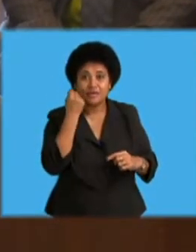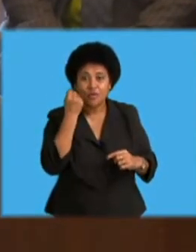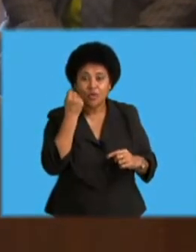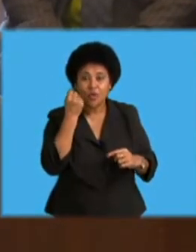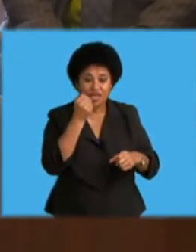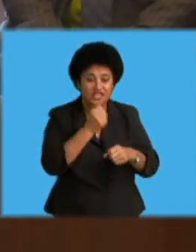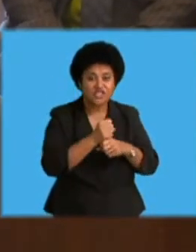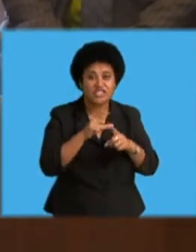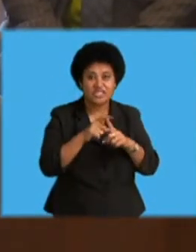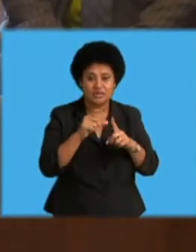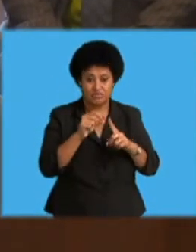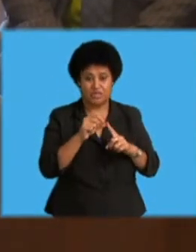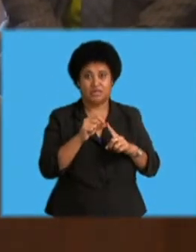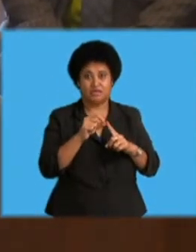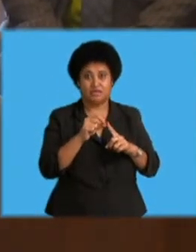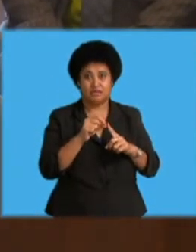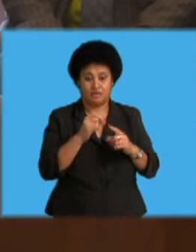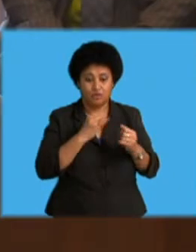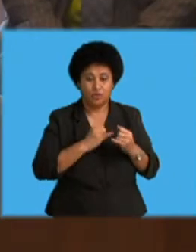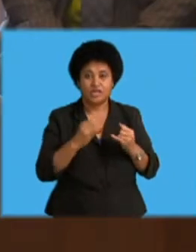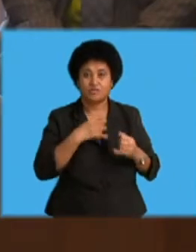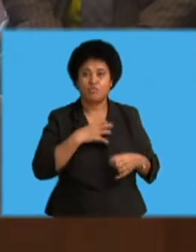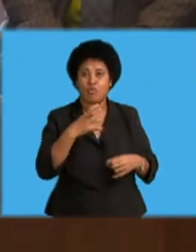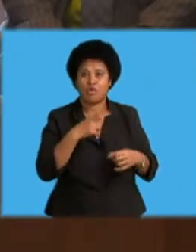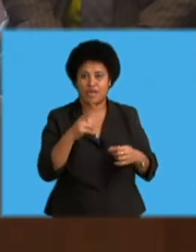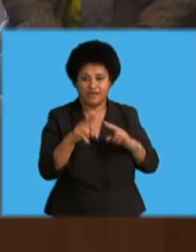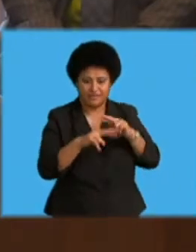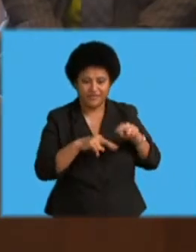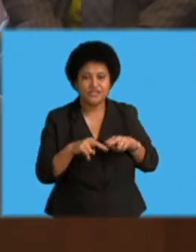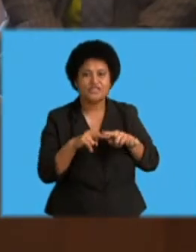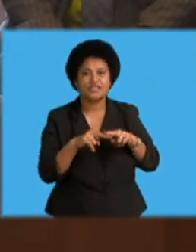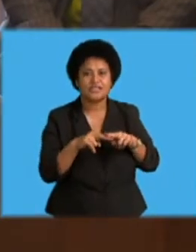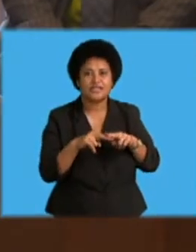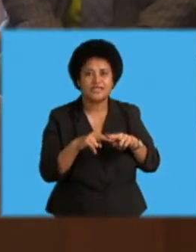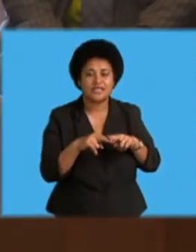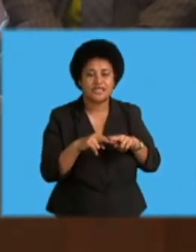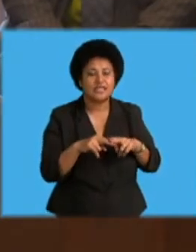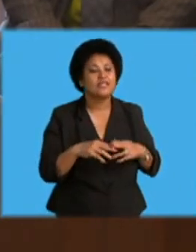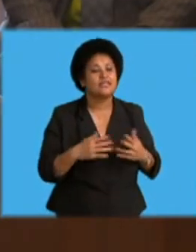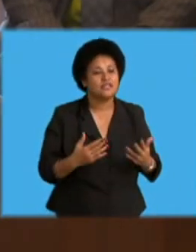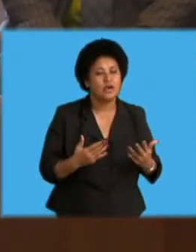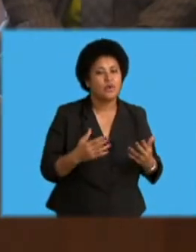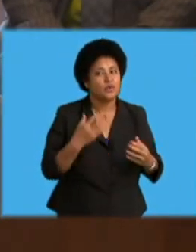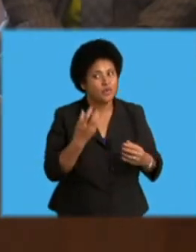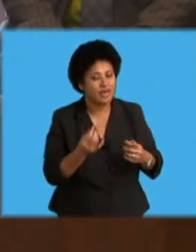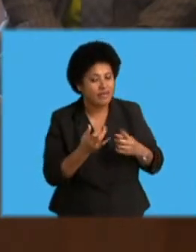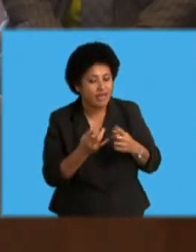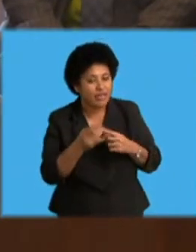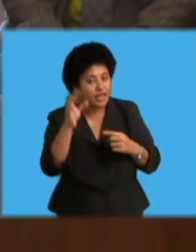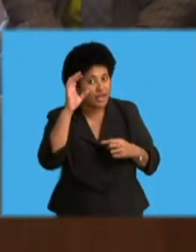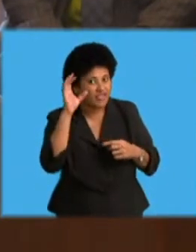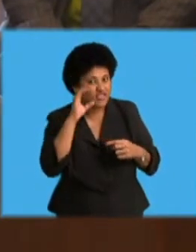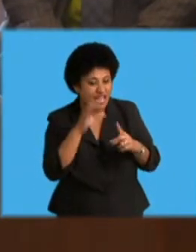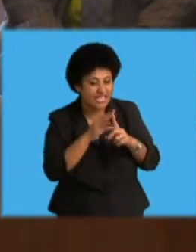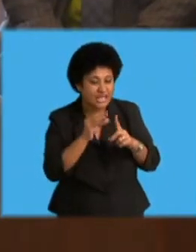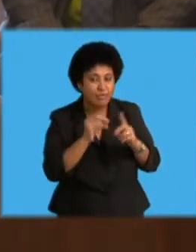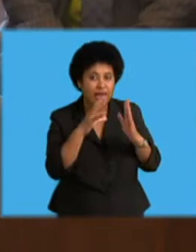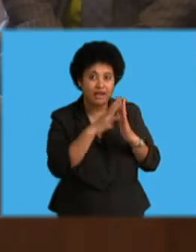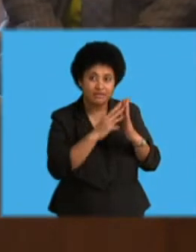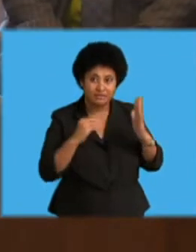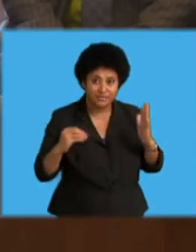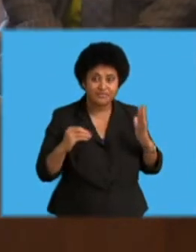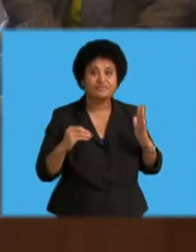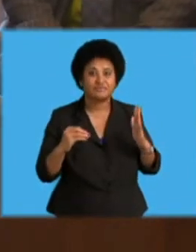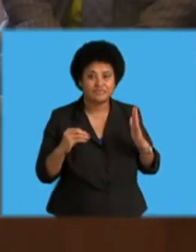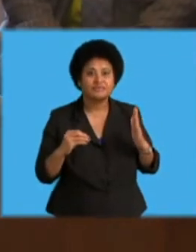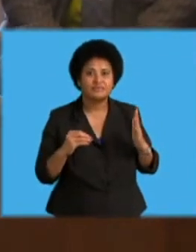higher than Fiji. We have other countries, for example, that has a lower debt to GDP ratio, like for example Papua New Guinea.